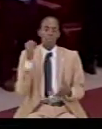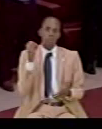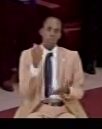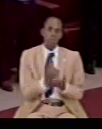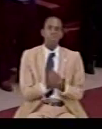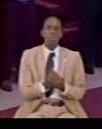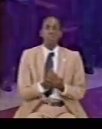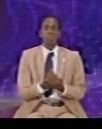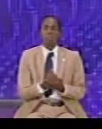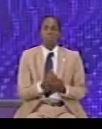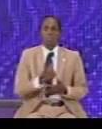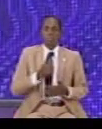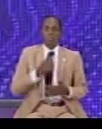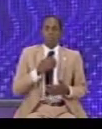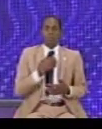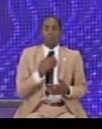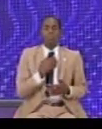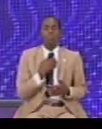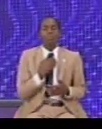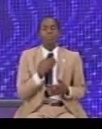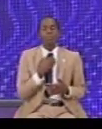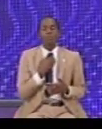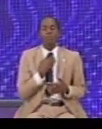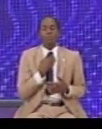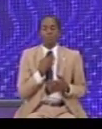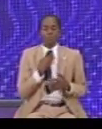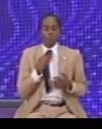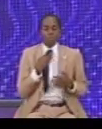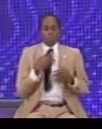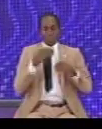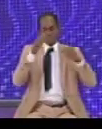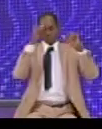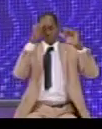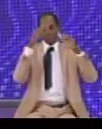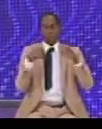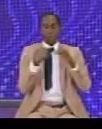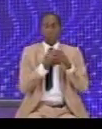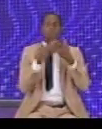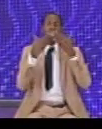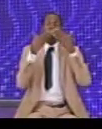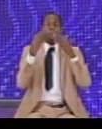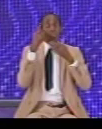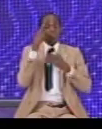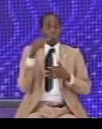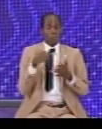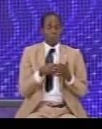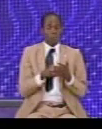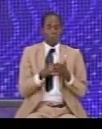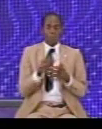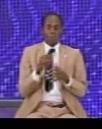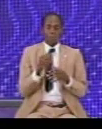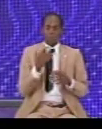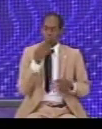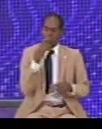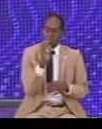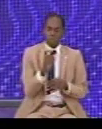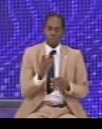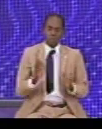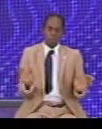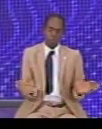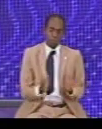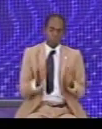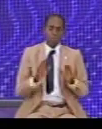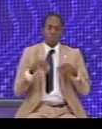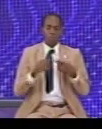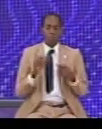Amen. Almighty God, we thank you for this church. We thank you for the command and the commitment you are calling us into.